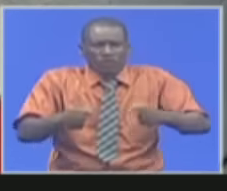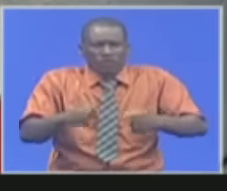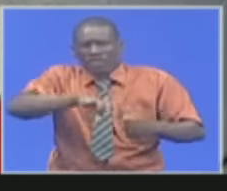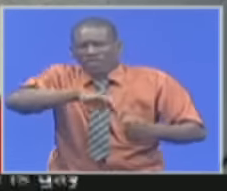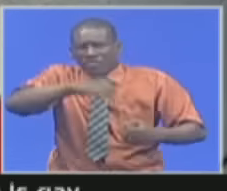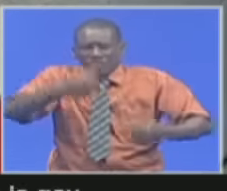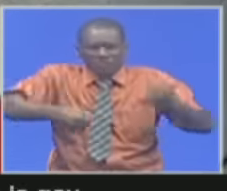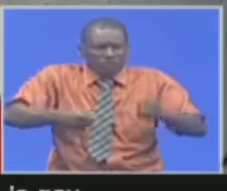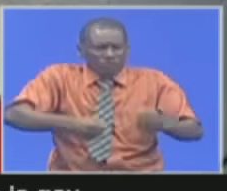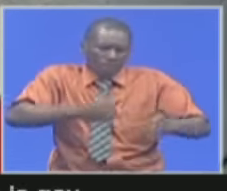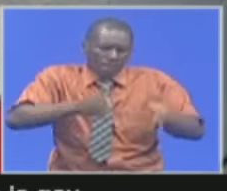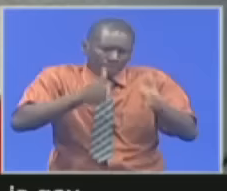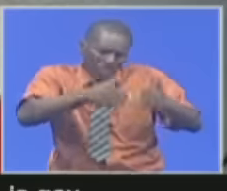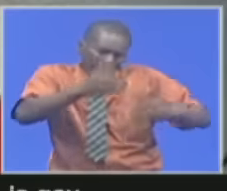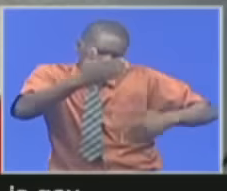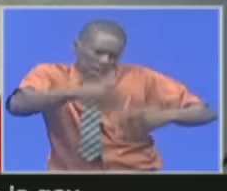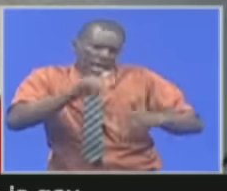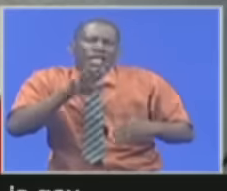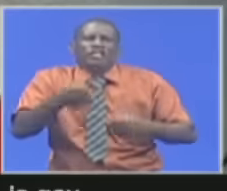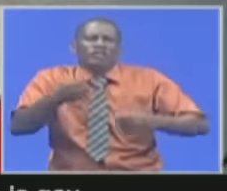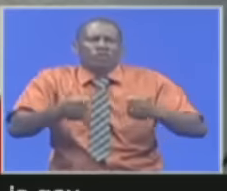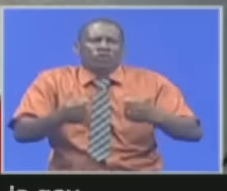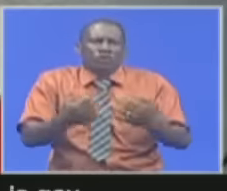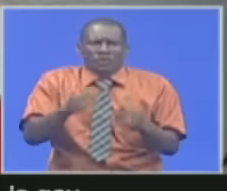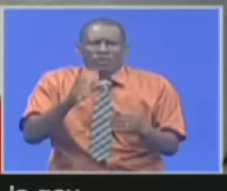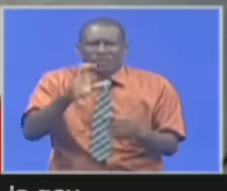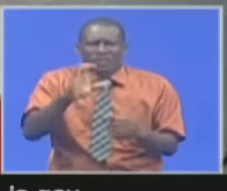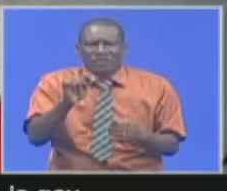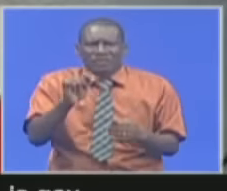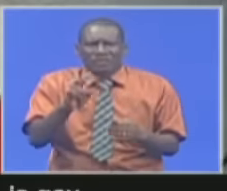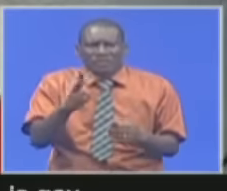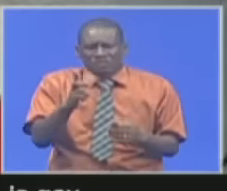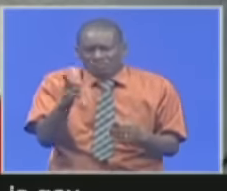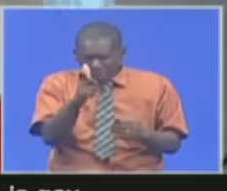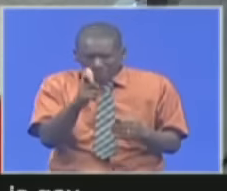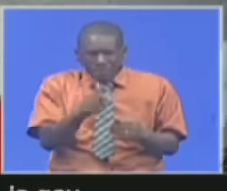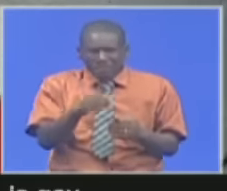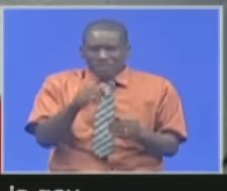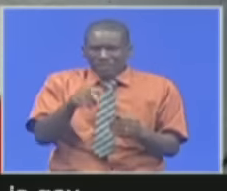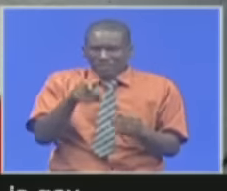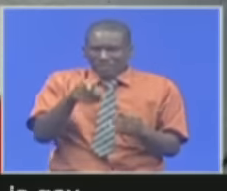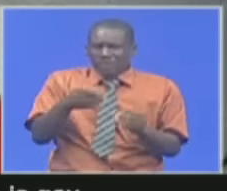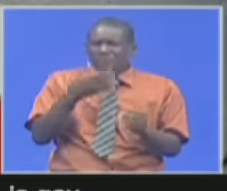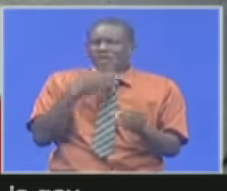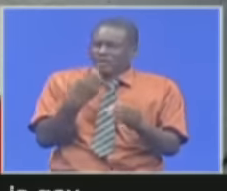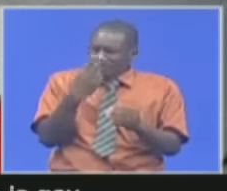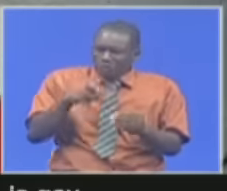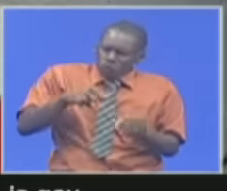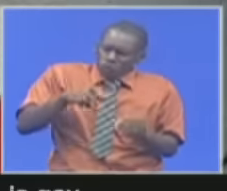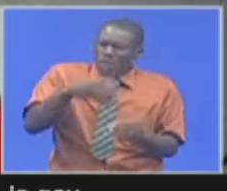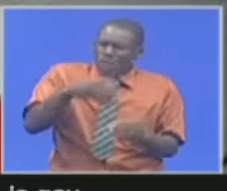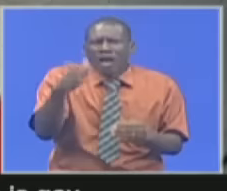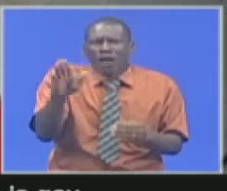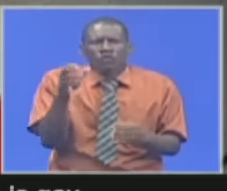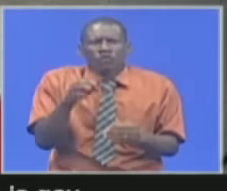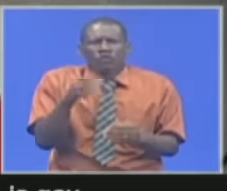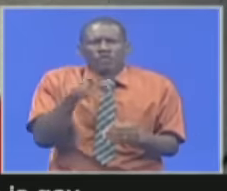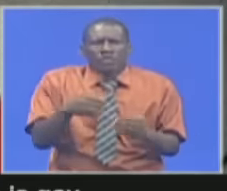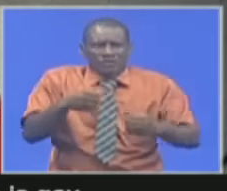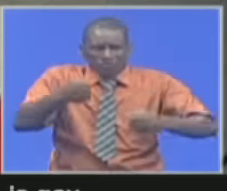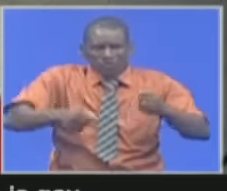parked next to his. In this CCTV footage, Mwema is seen walking from his car to Zebra Ceramics. At